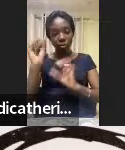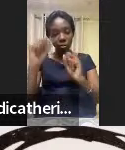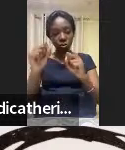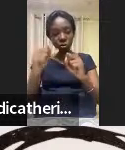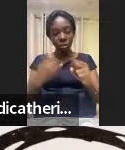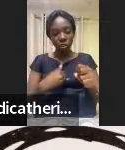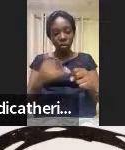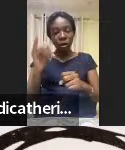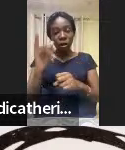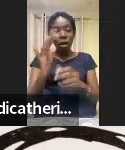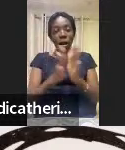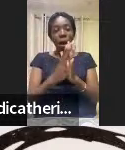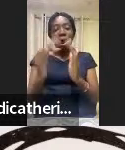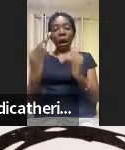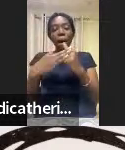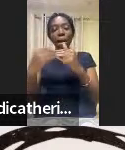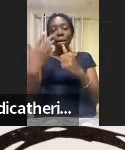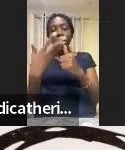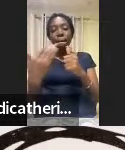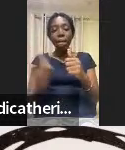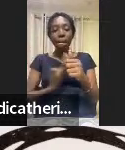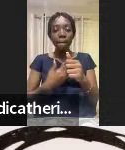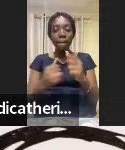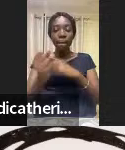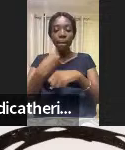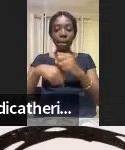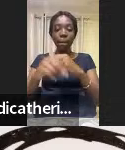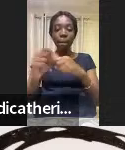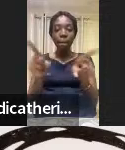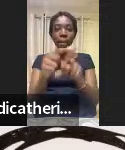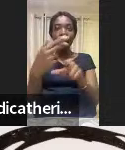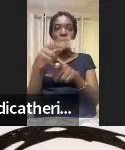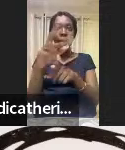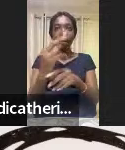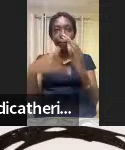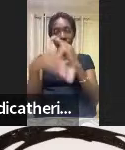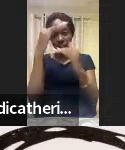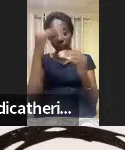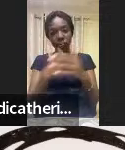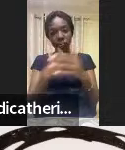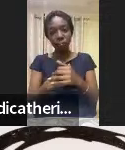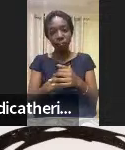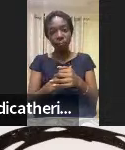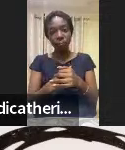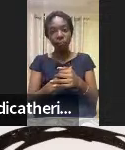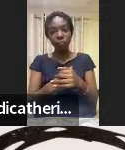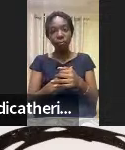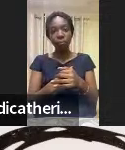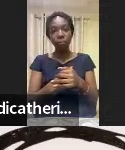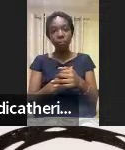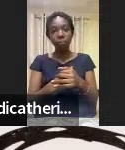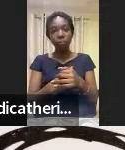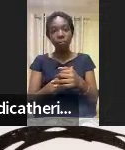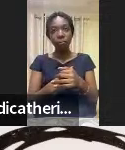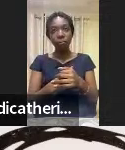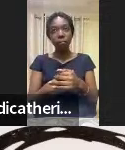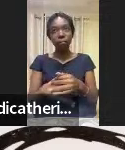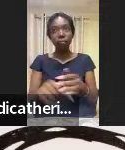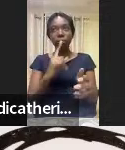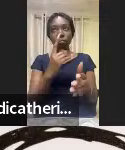8 things that we need to do as HR professionals. So speak to it more until you get that buy-in. Thank